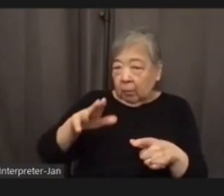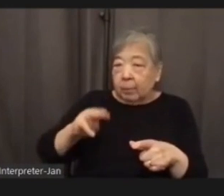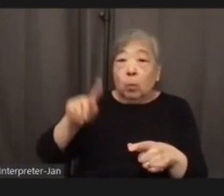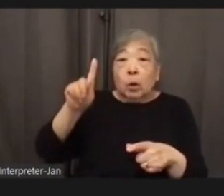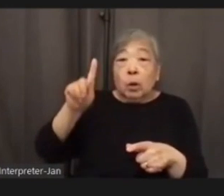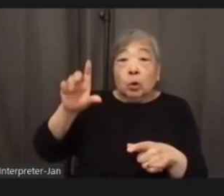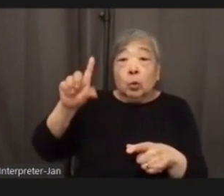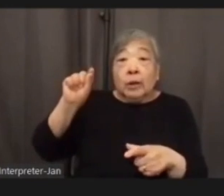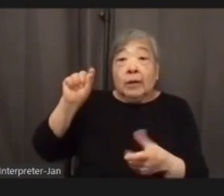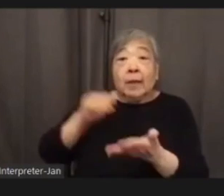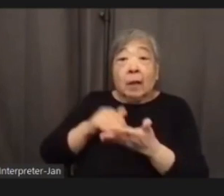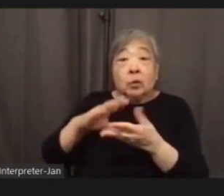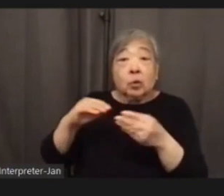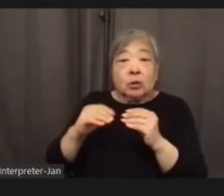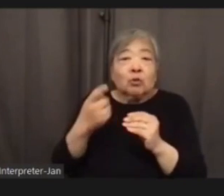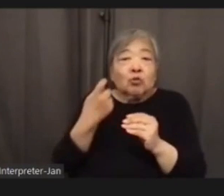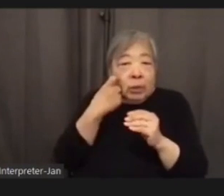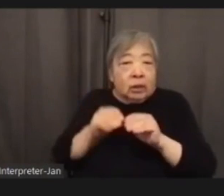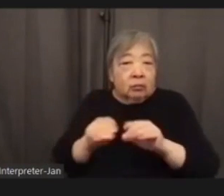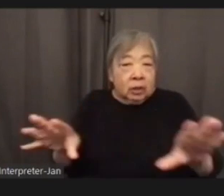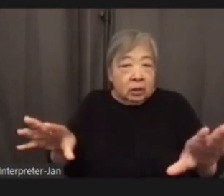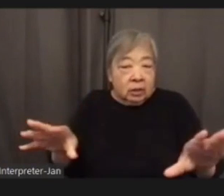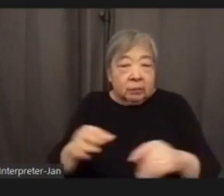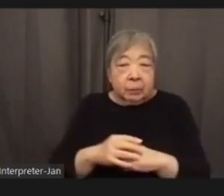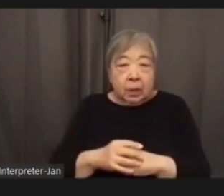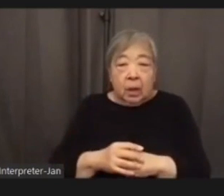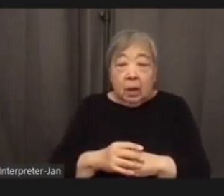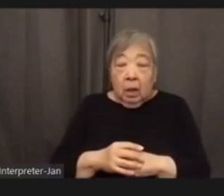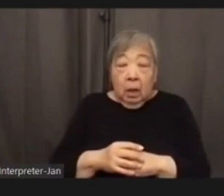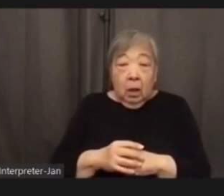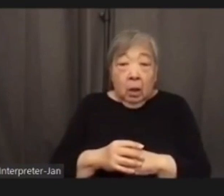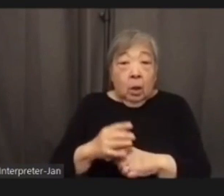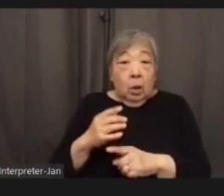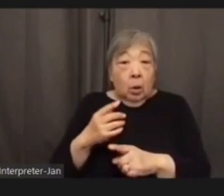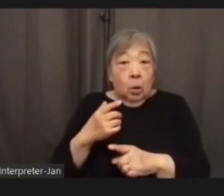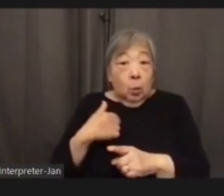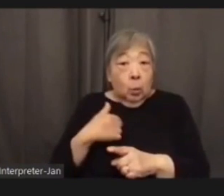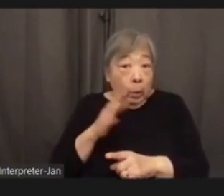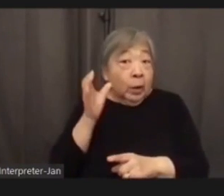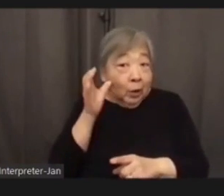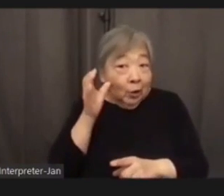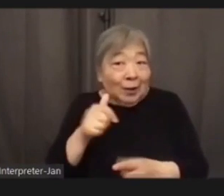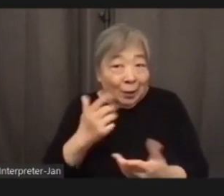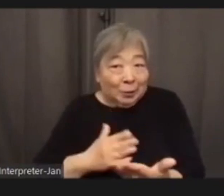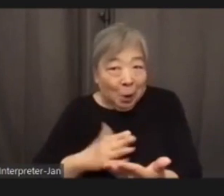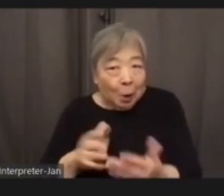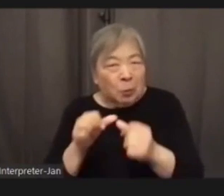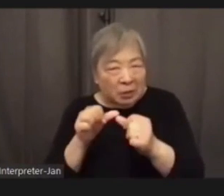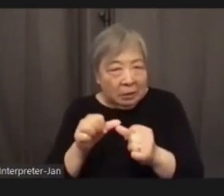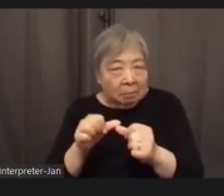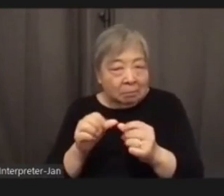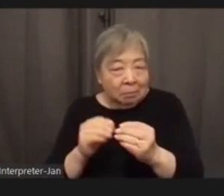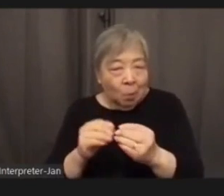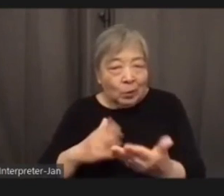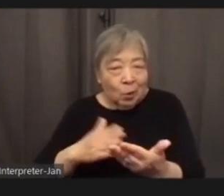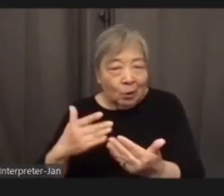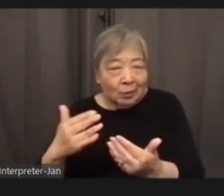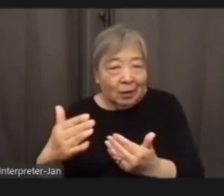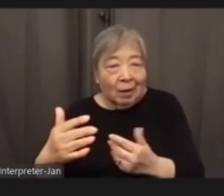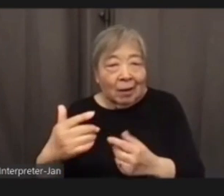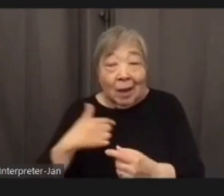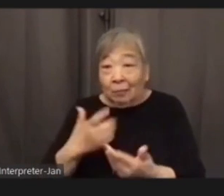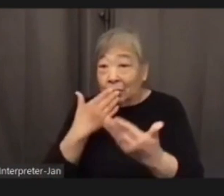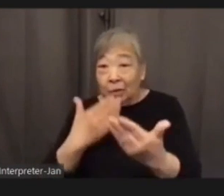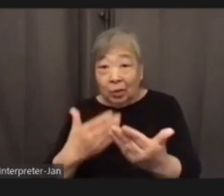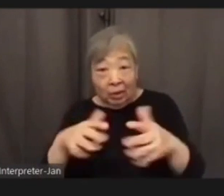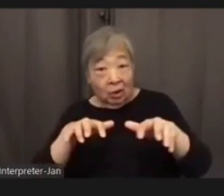Stories, recently released. In a moment, we're going to hear another song. We're going to keep the songs coming. I should thank the